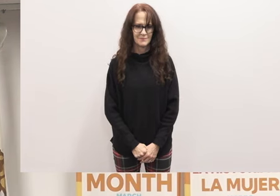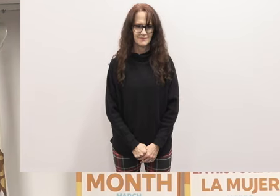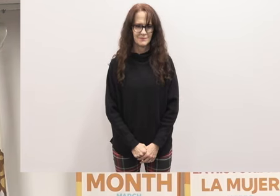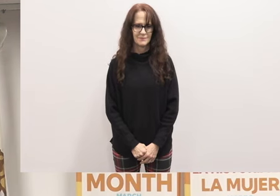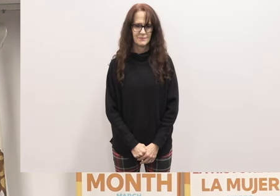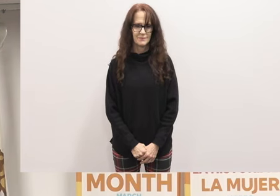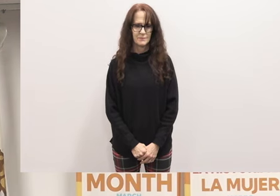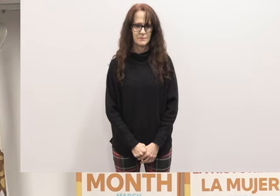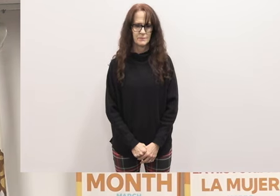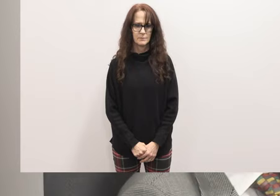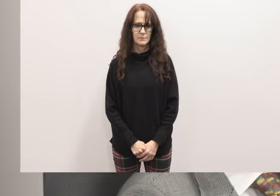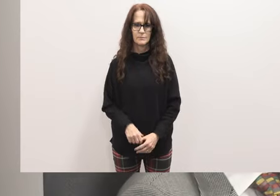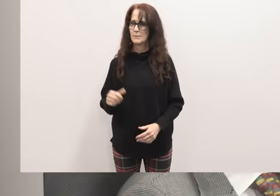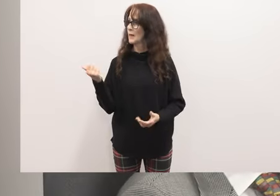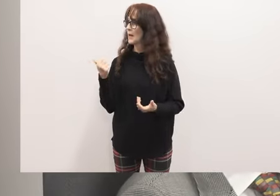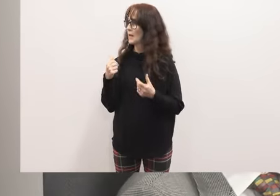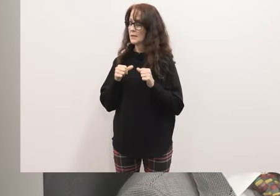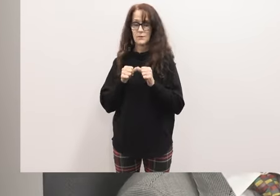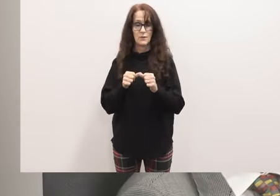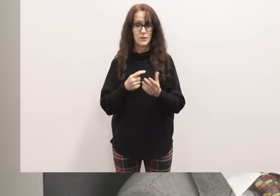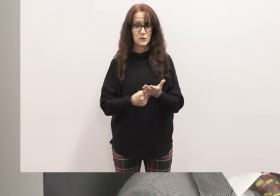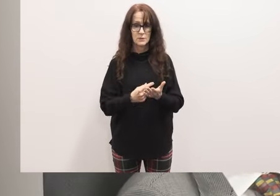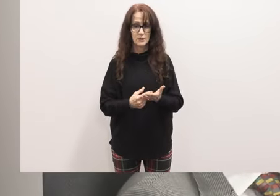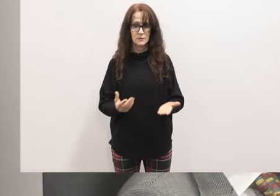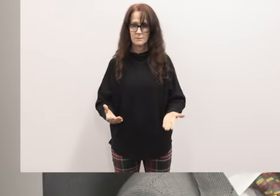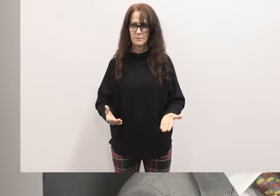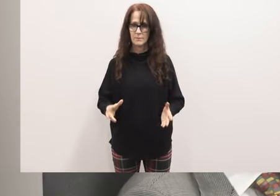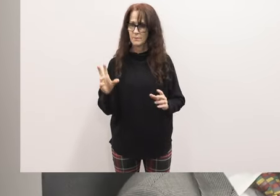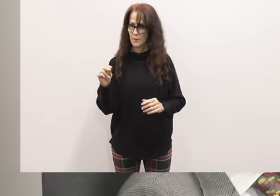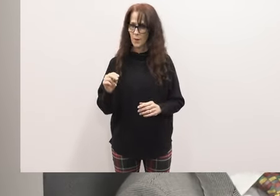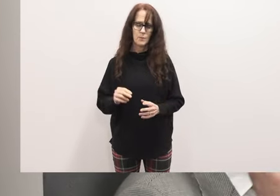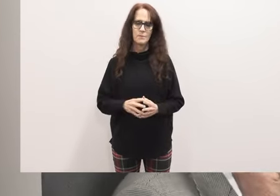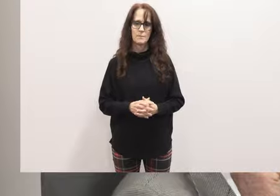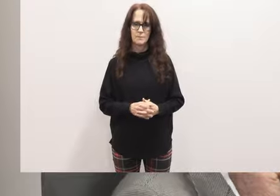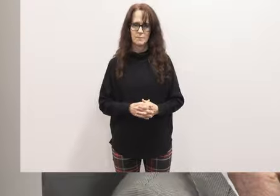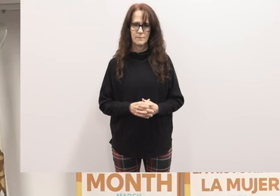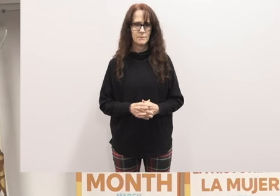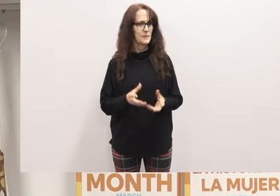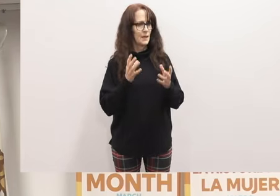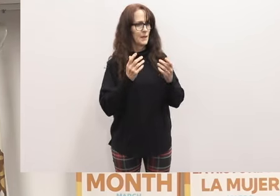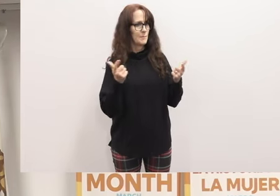Do we have any other discussion on that one? So this is a big deal.